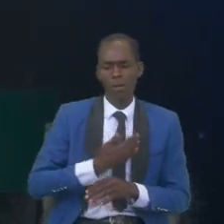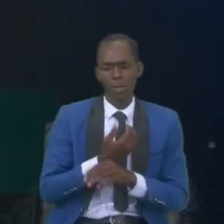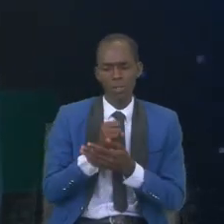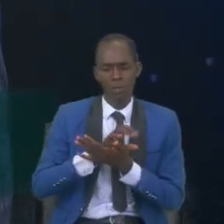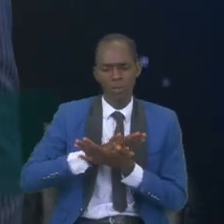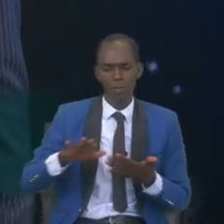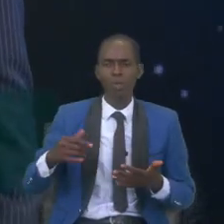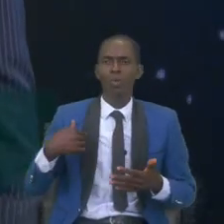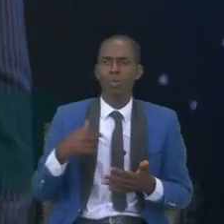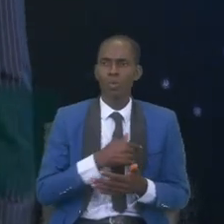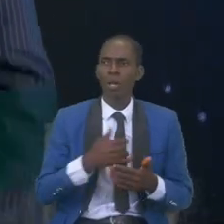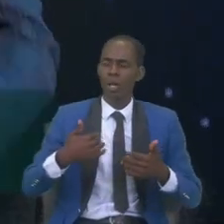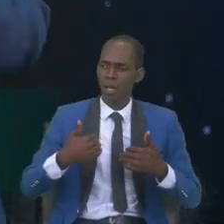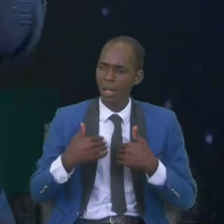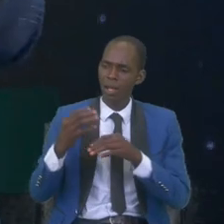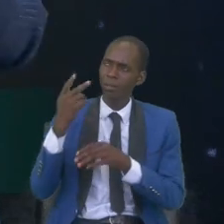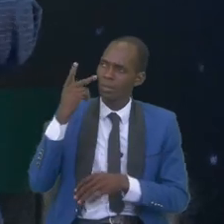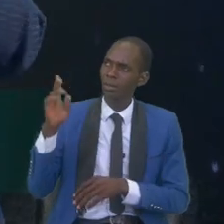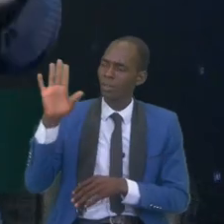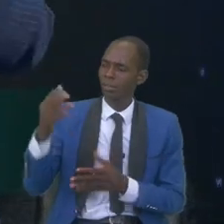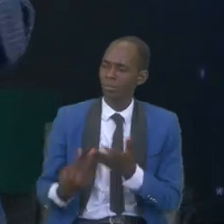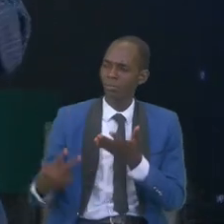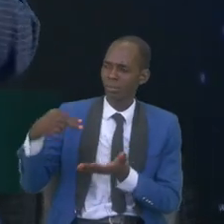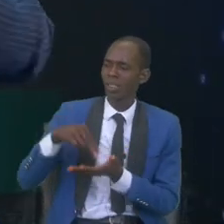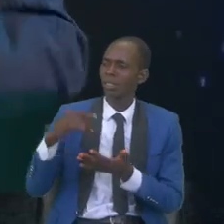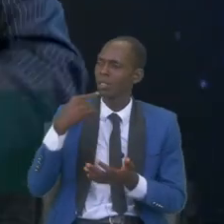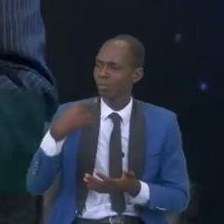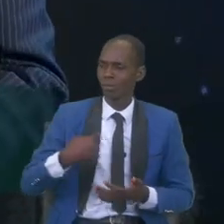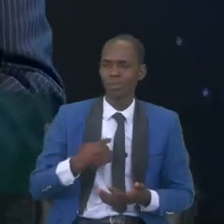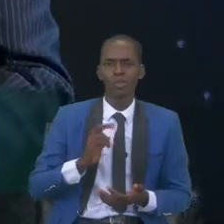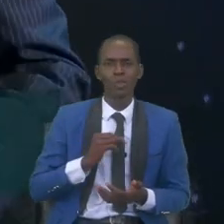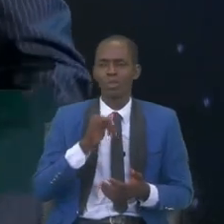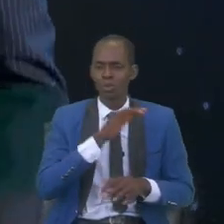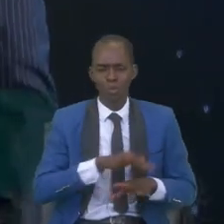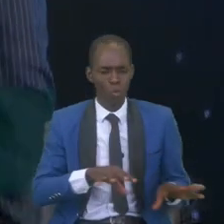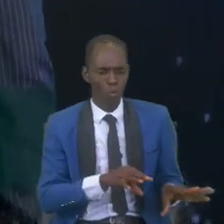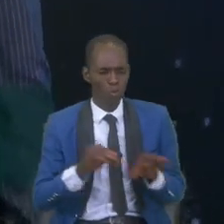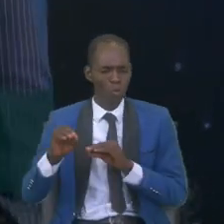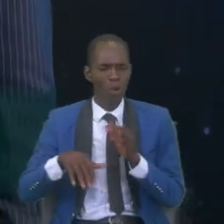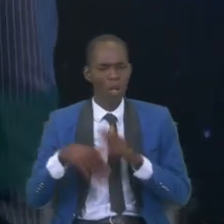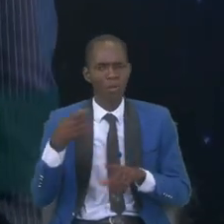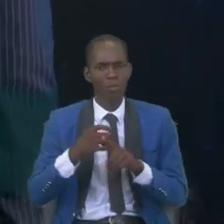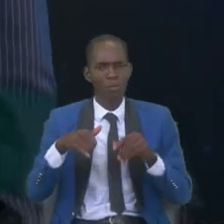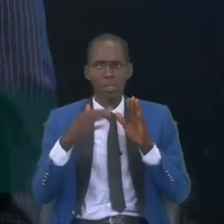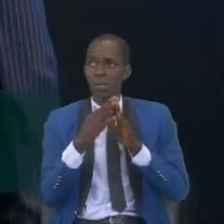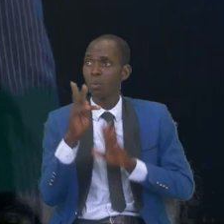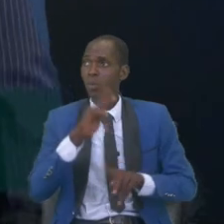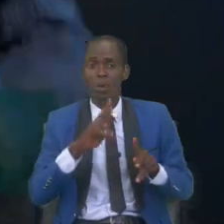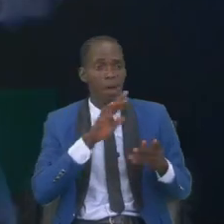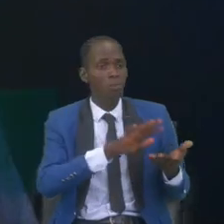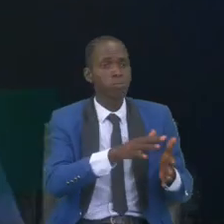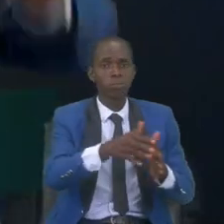his resurrection. What does he mean by do not depart from Jerusalem? People are dying and people are